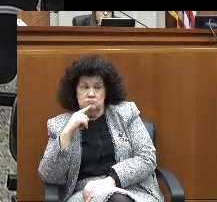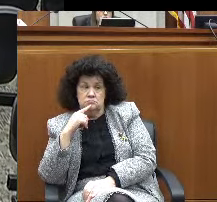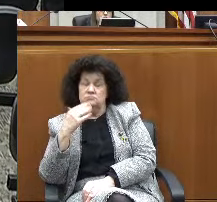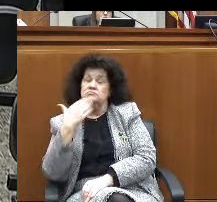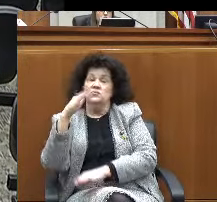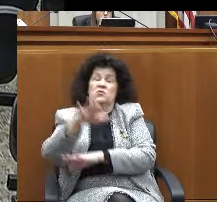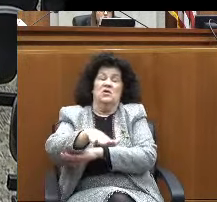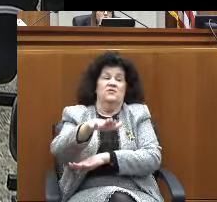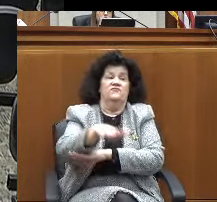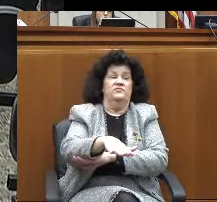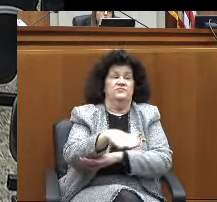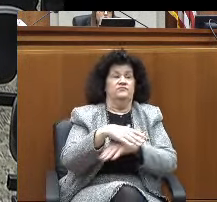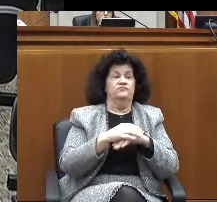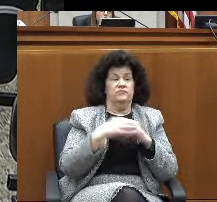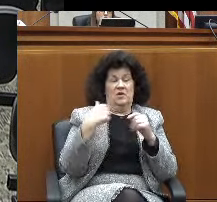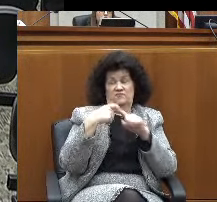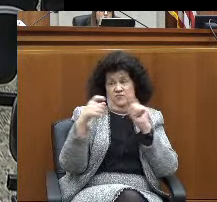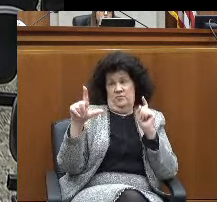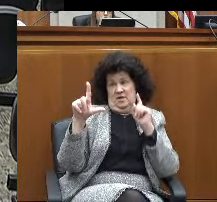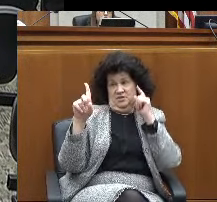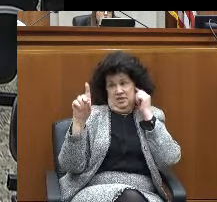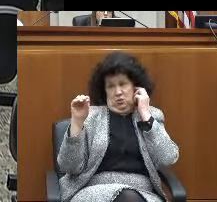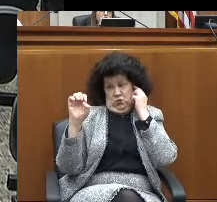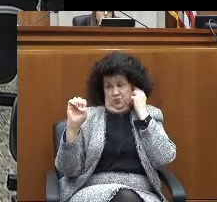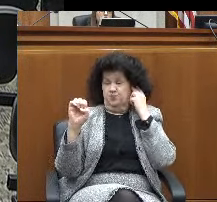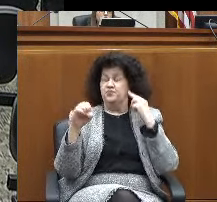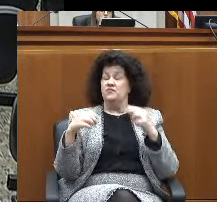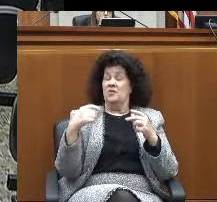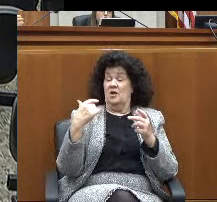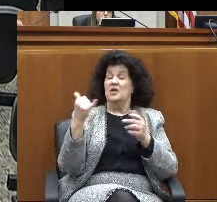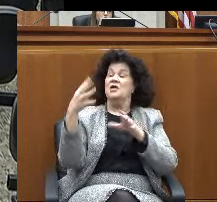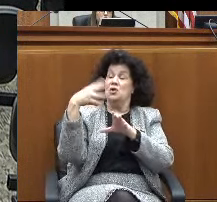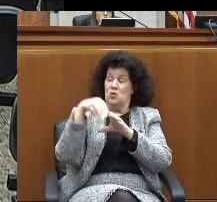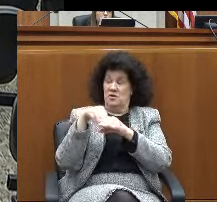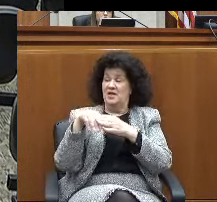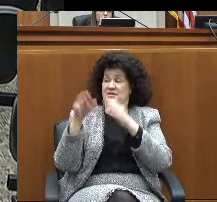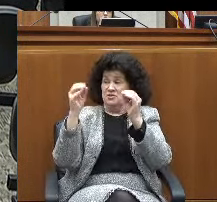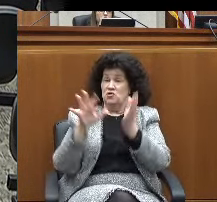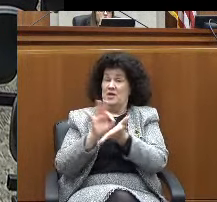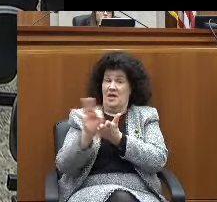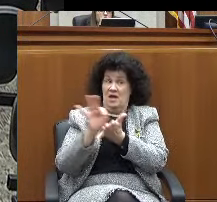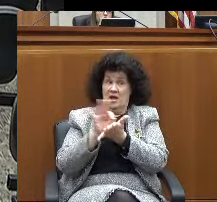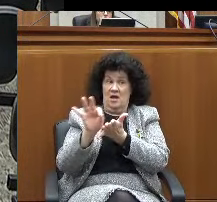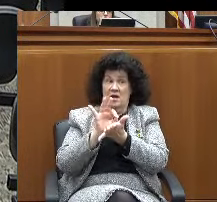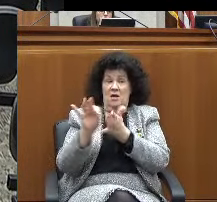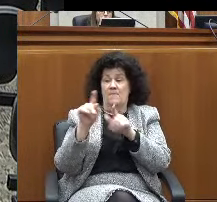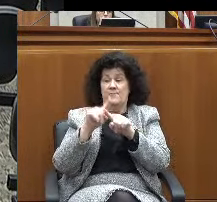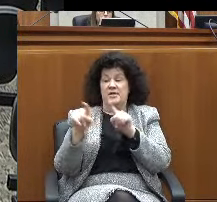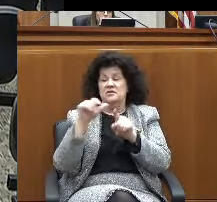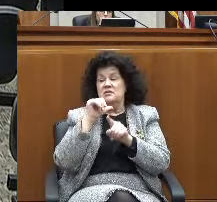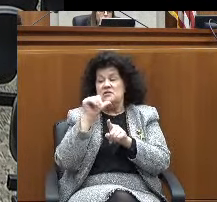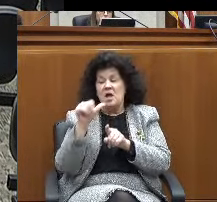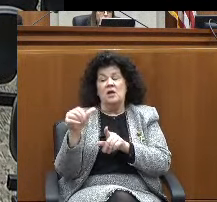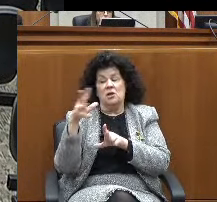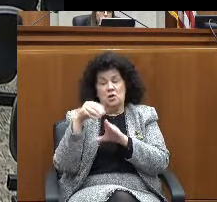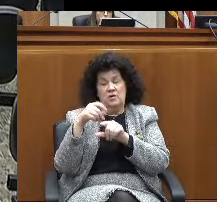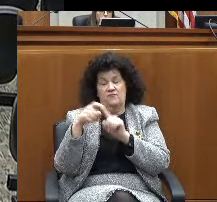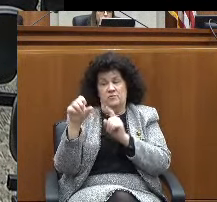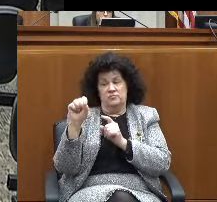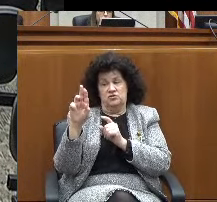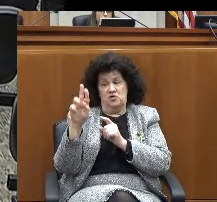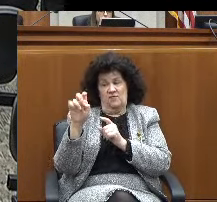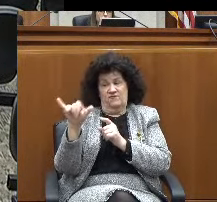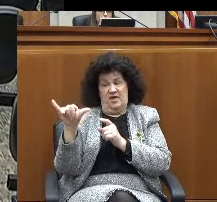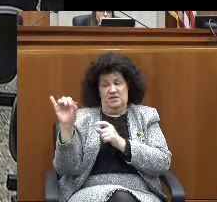Good afternoon, Ann Cooper, LDOE. So they are included in the teacher count, but they are not included in the survey submissions from the exit survey.